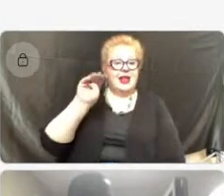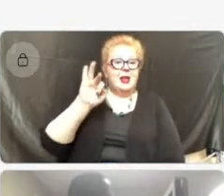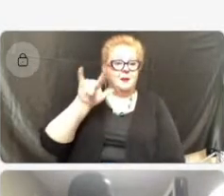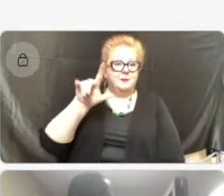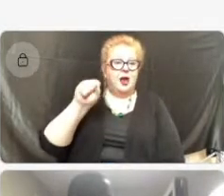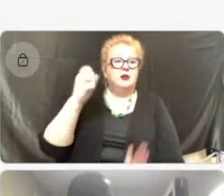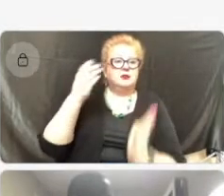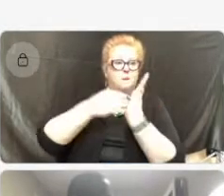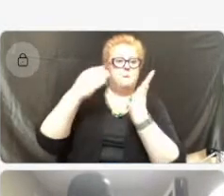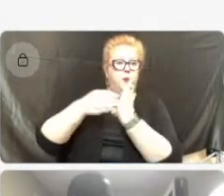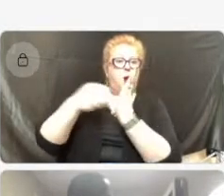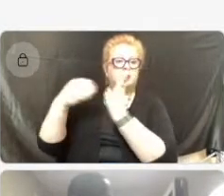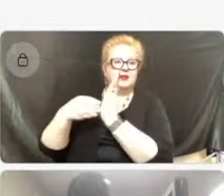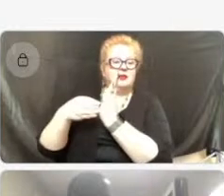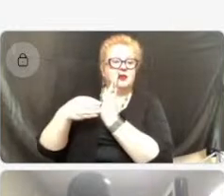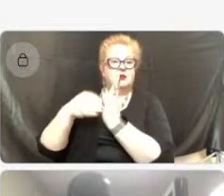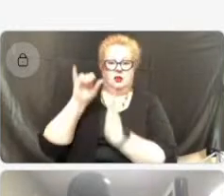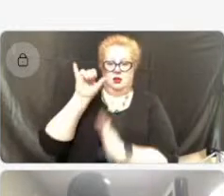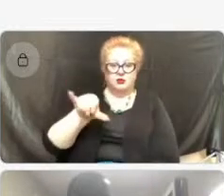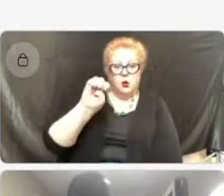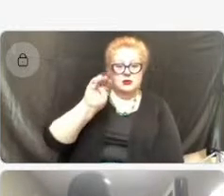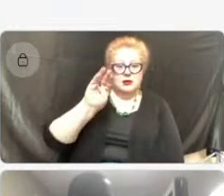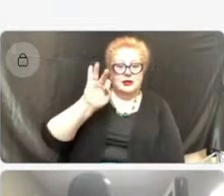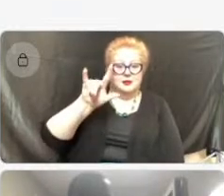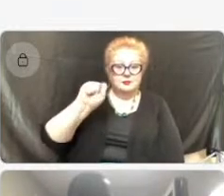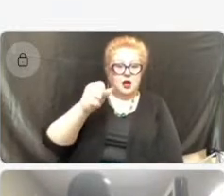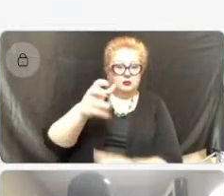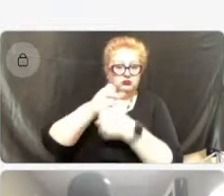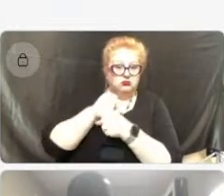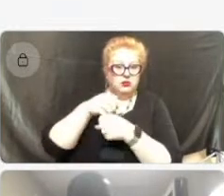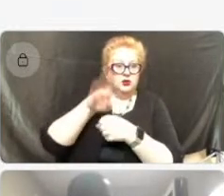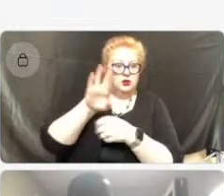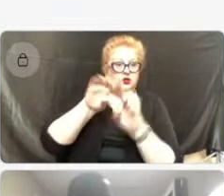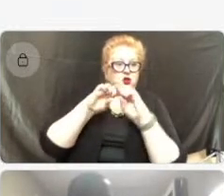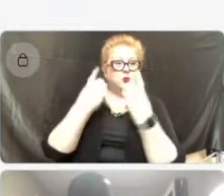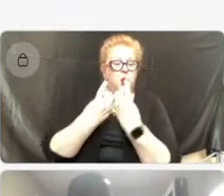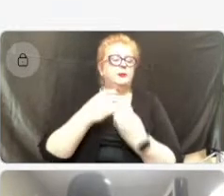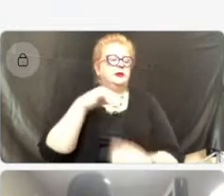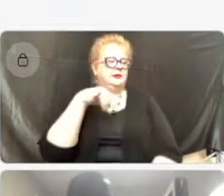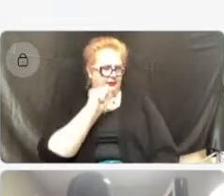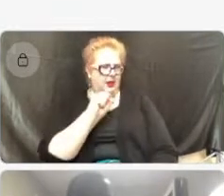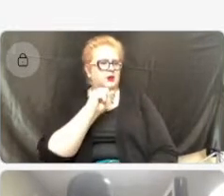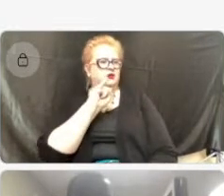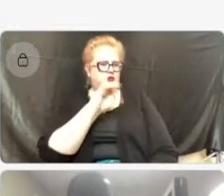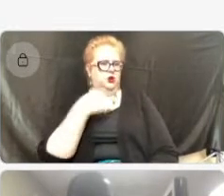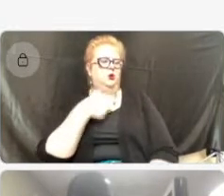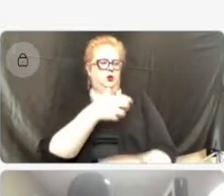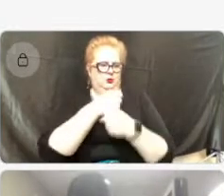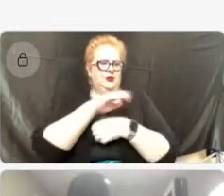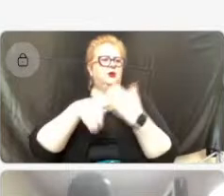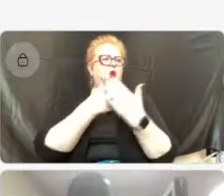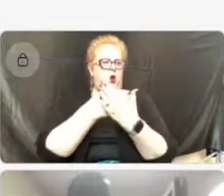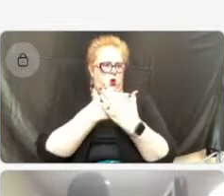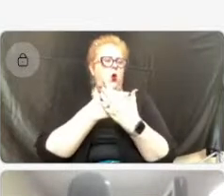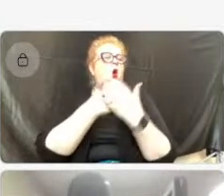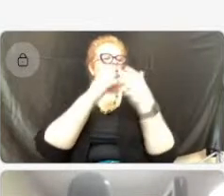this. Did those emails arrive in your department? yes, sir. We received all correspondence on all